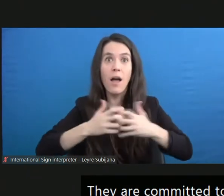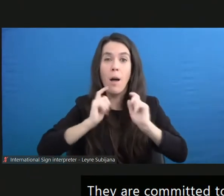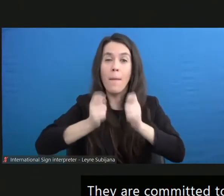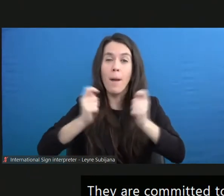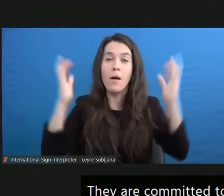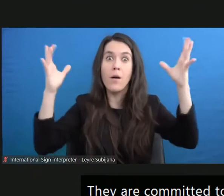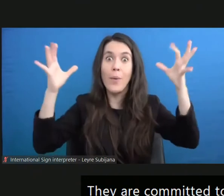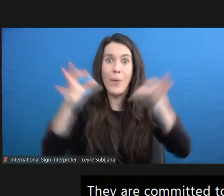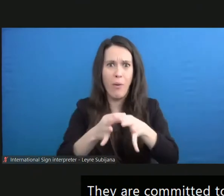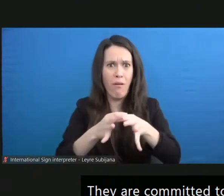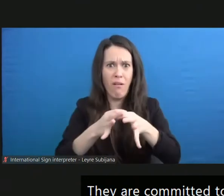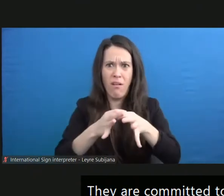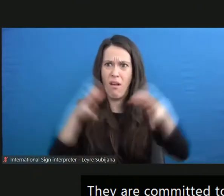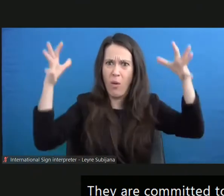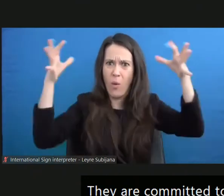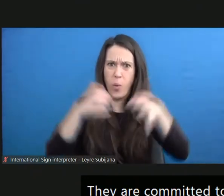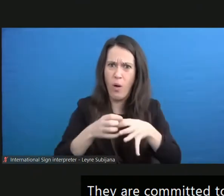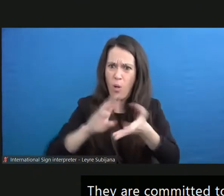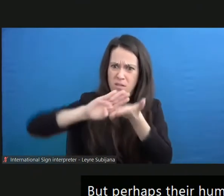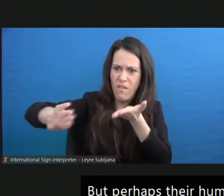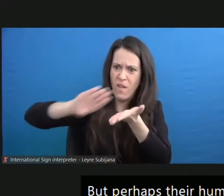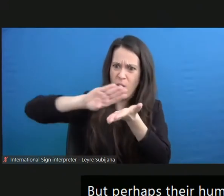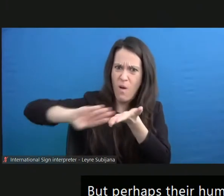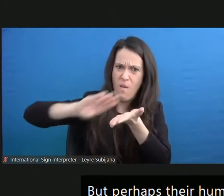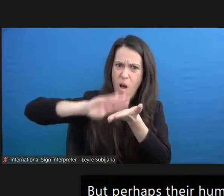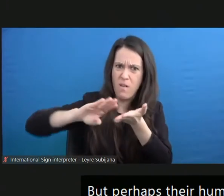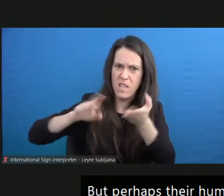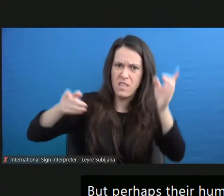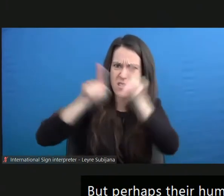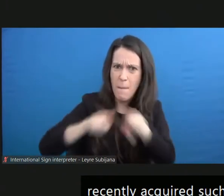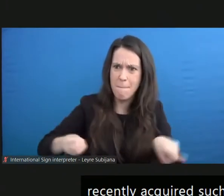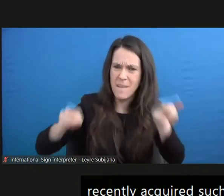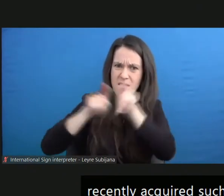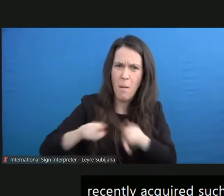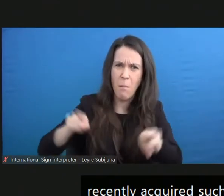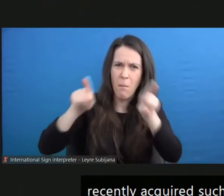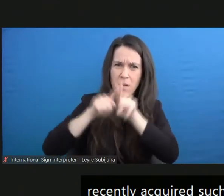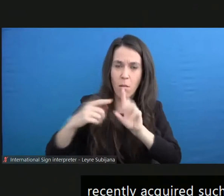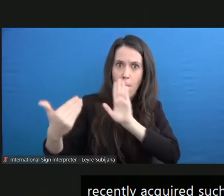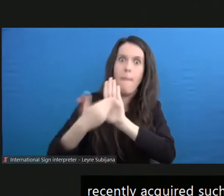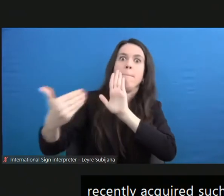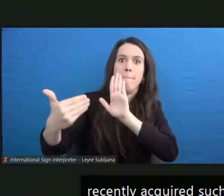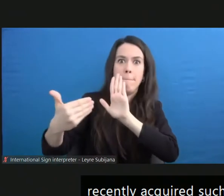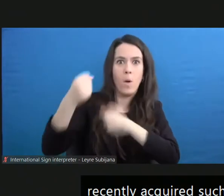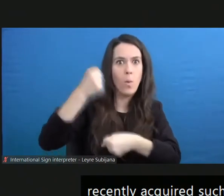possibly some candidates with disabilities, not giving them the chances to get a job in that company, in that